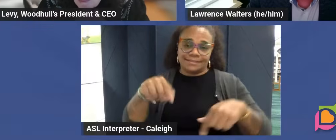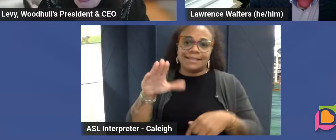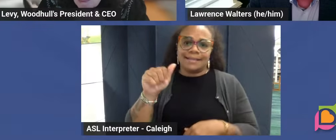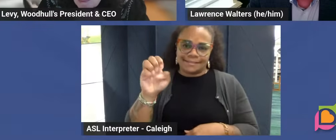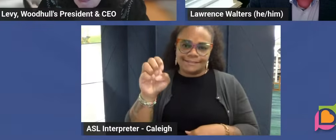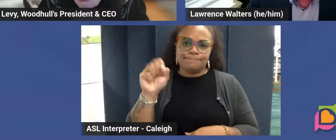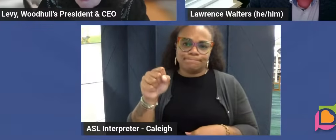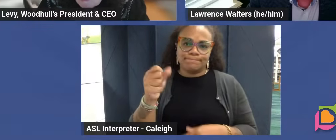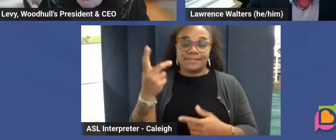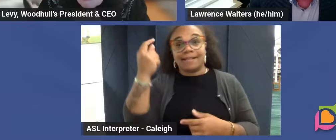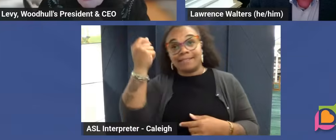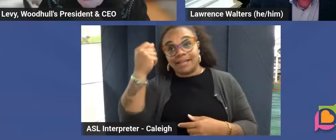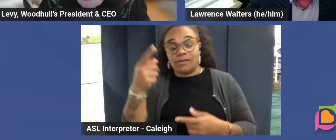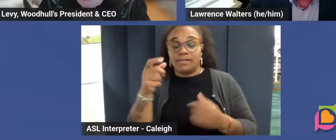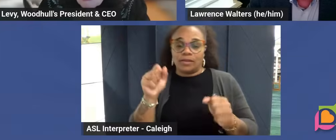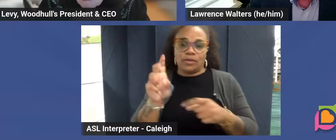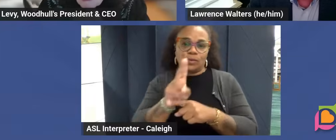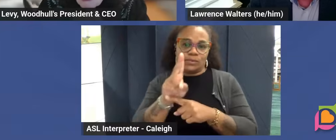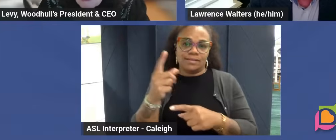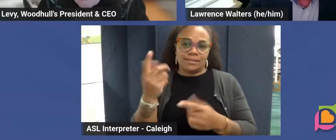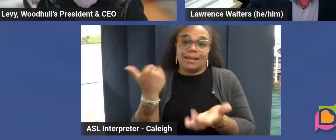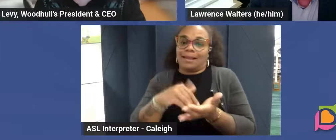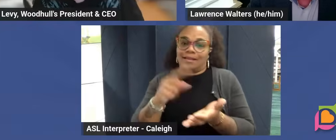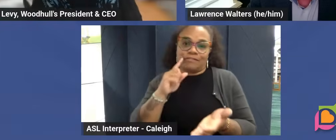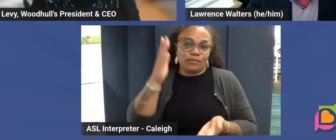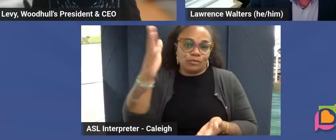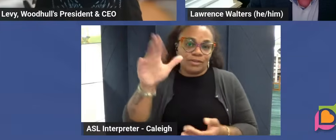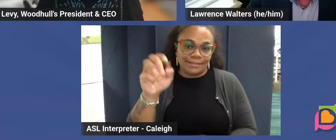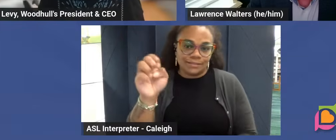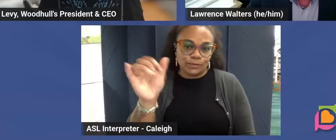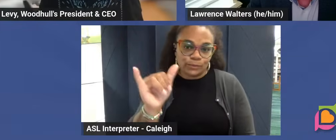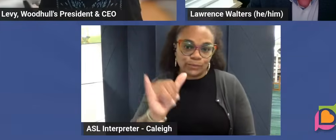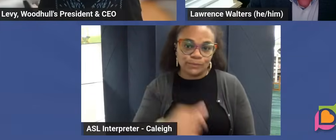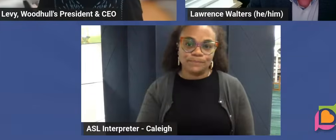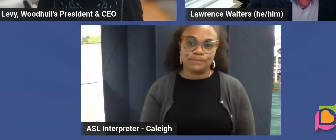and theoretically could apply in future cases.